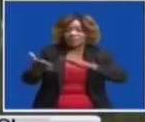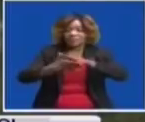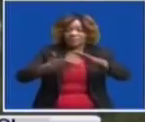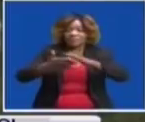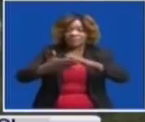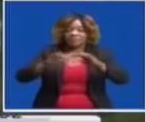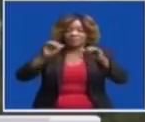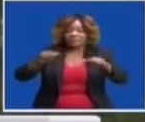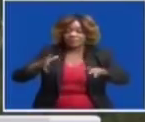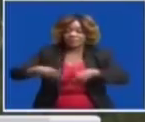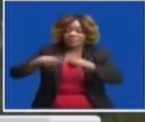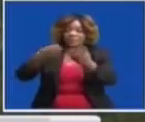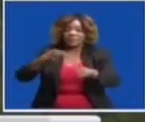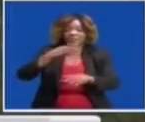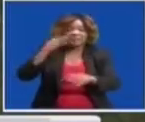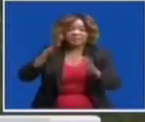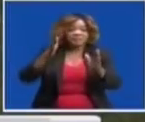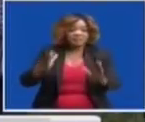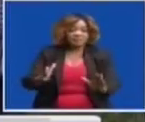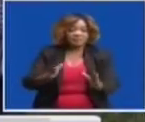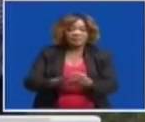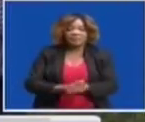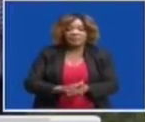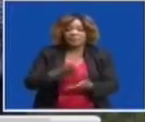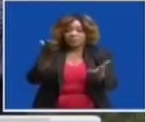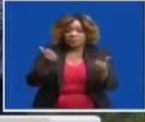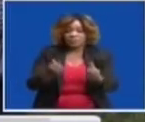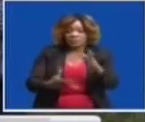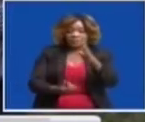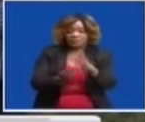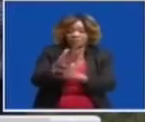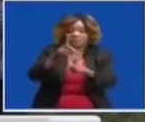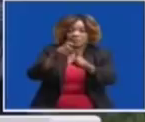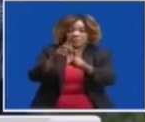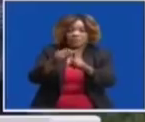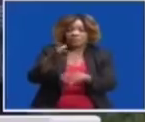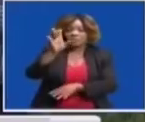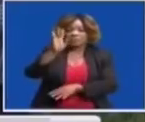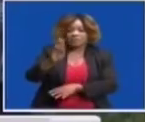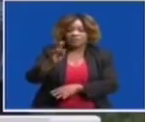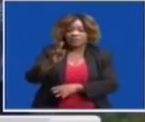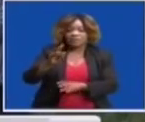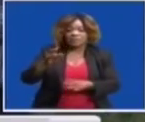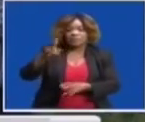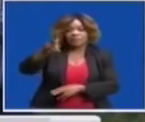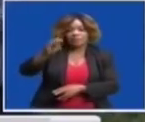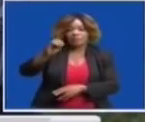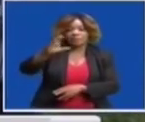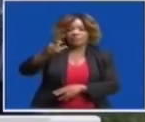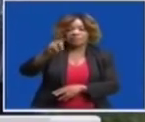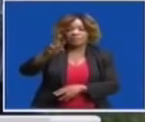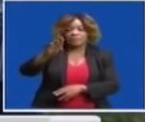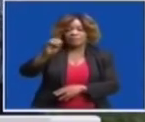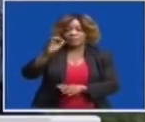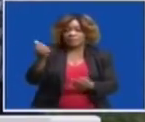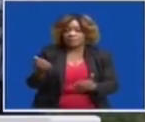the farmers that want to grow rice in the province. So far, we have 7 hectares of Super MG, which you